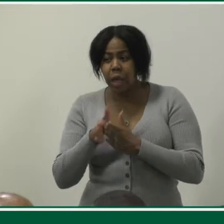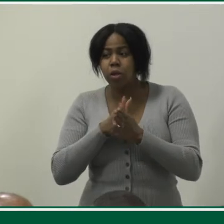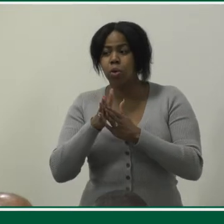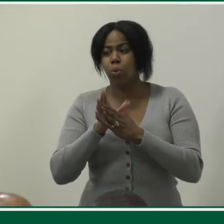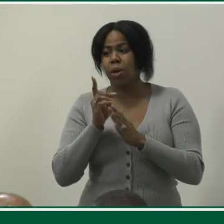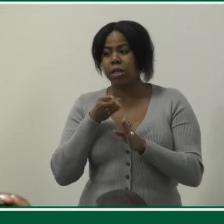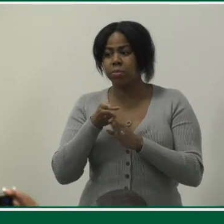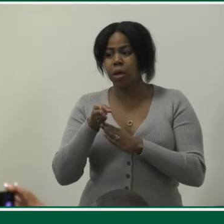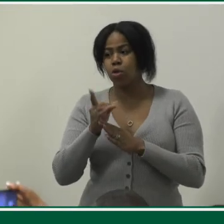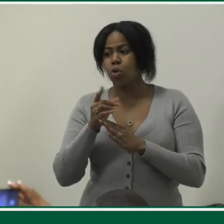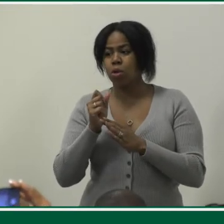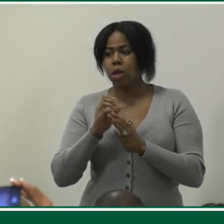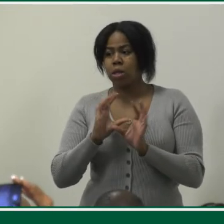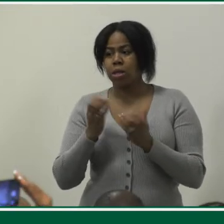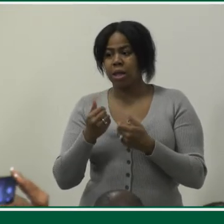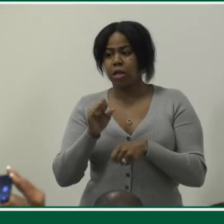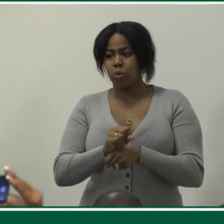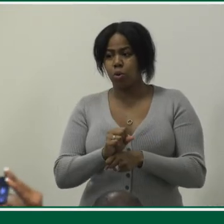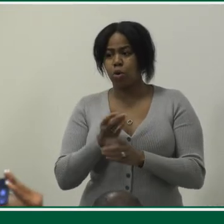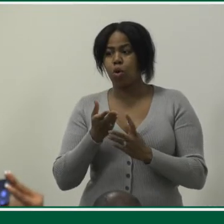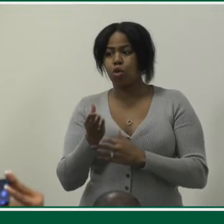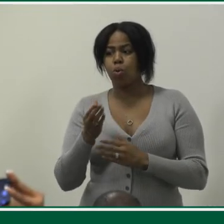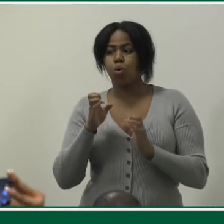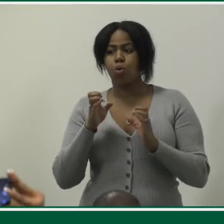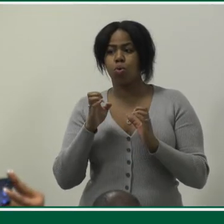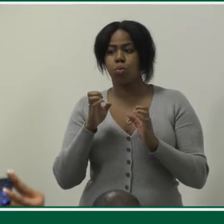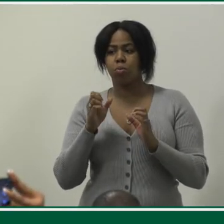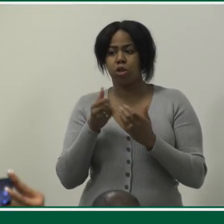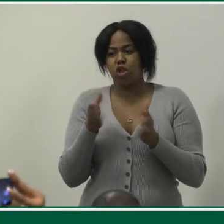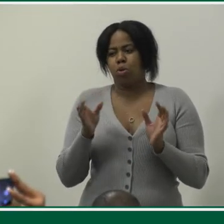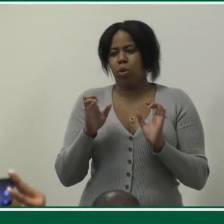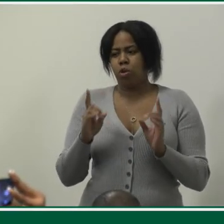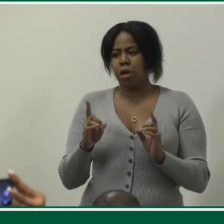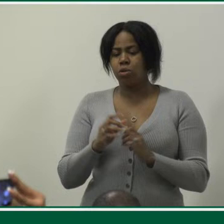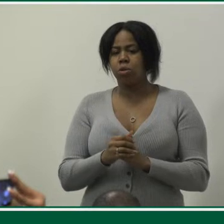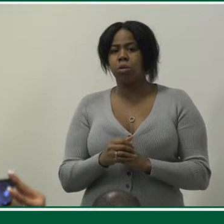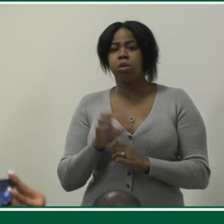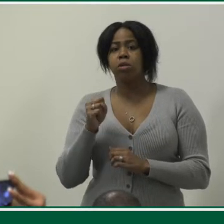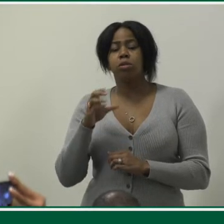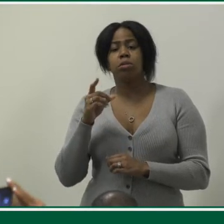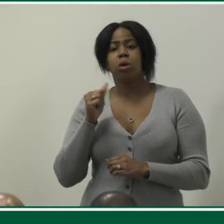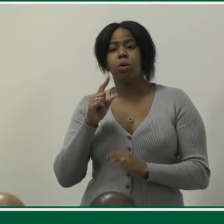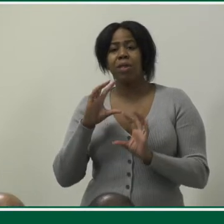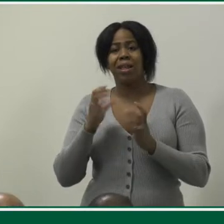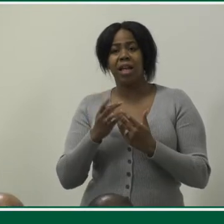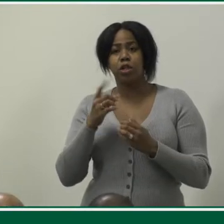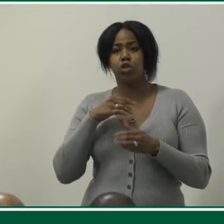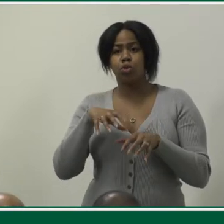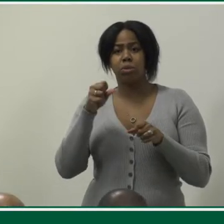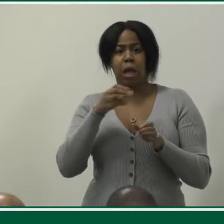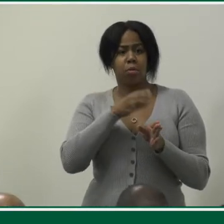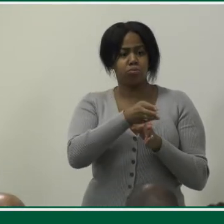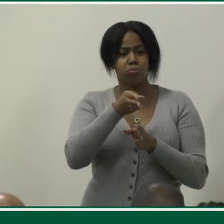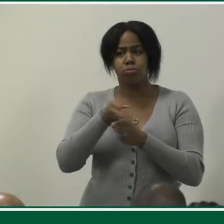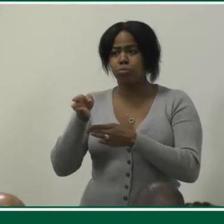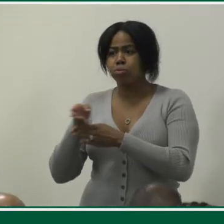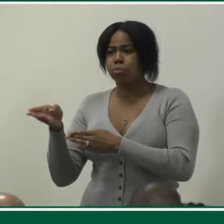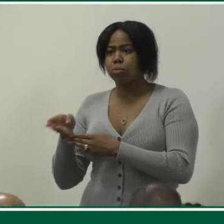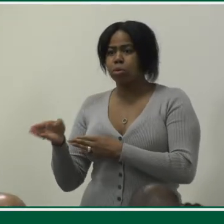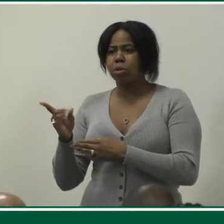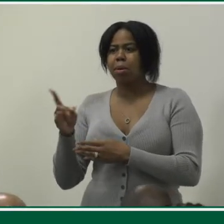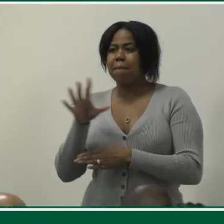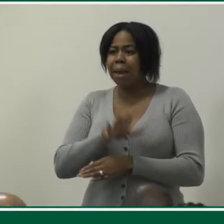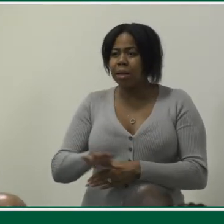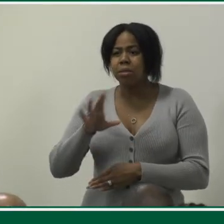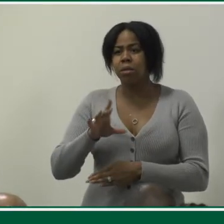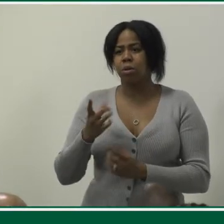coursework through general education. So your GE, the classes that you take across all disciplines, basically what we're doing